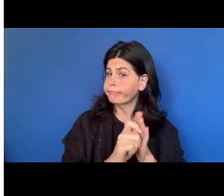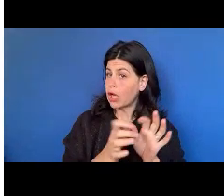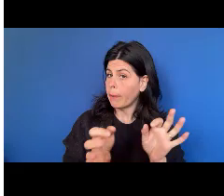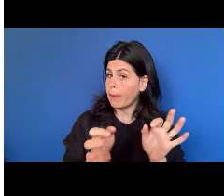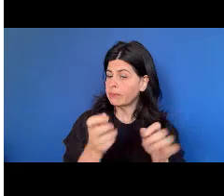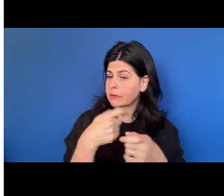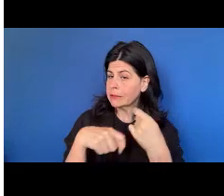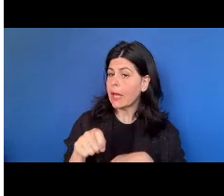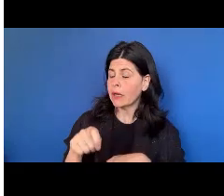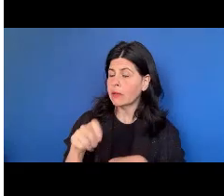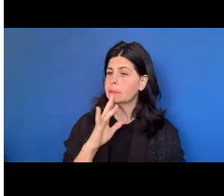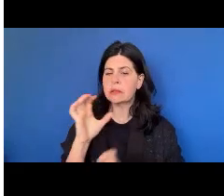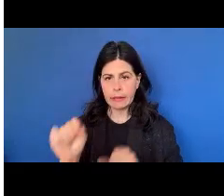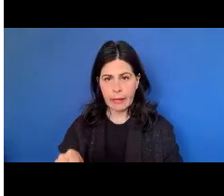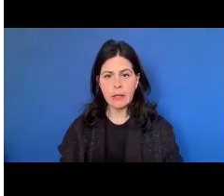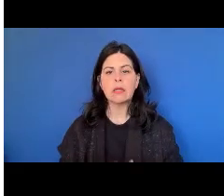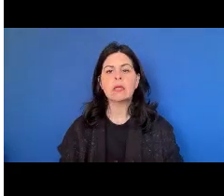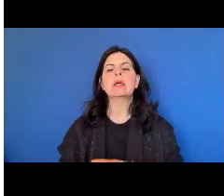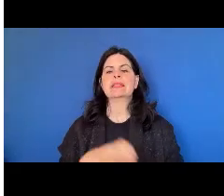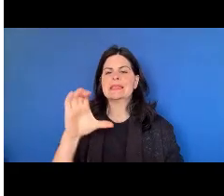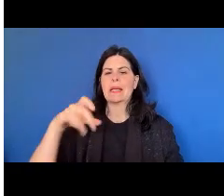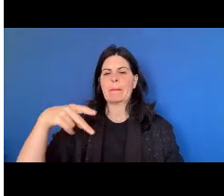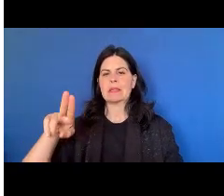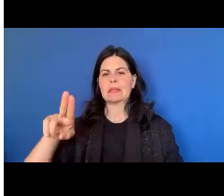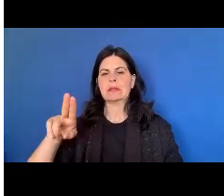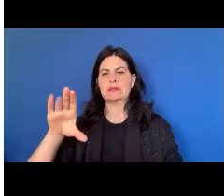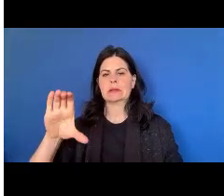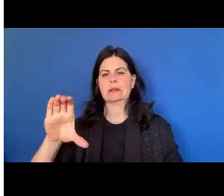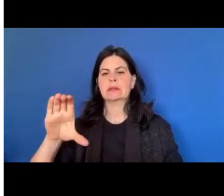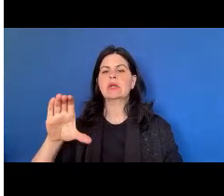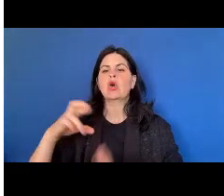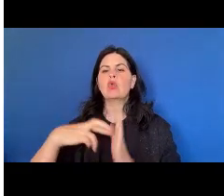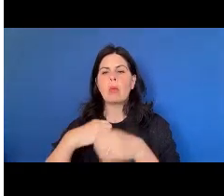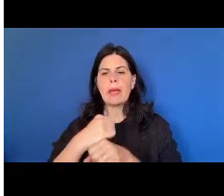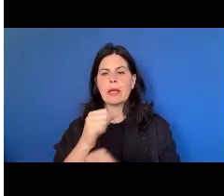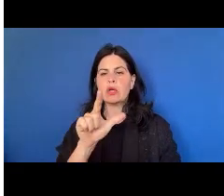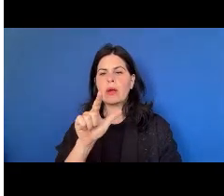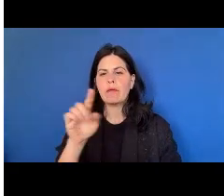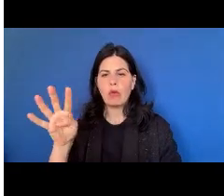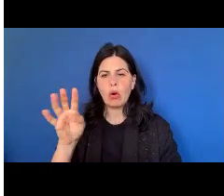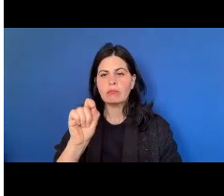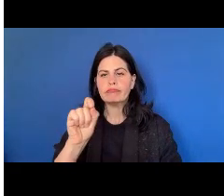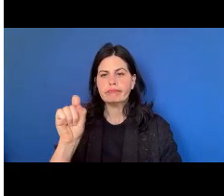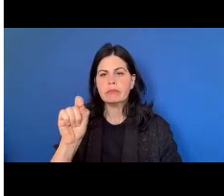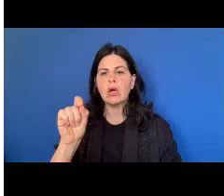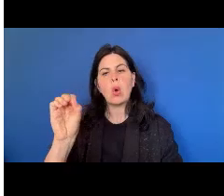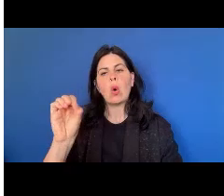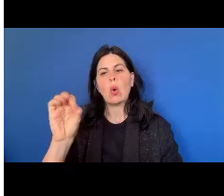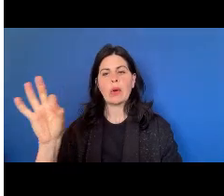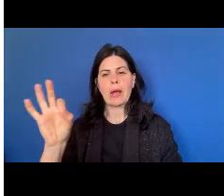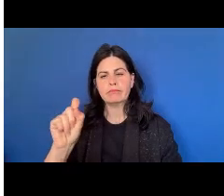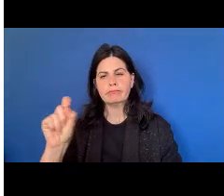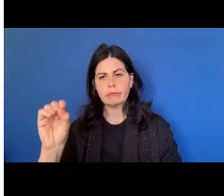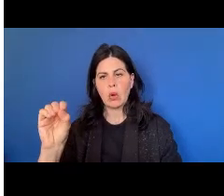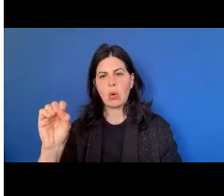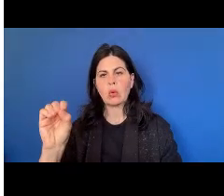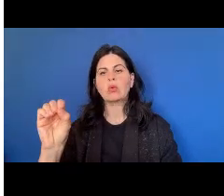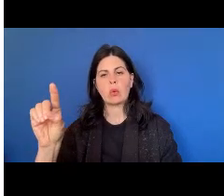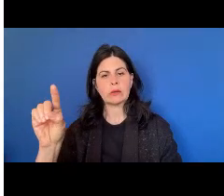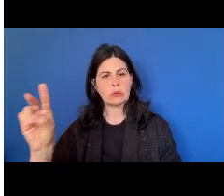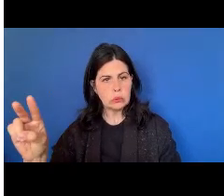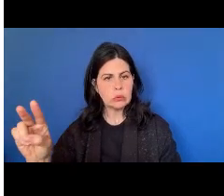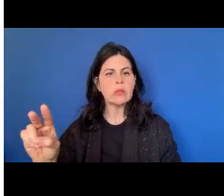the docket of the CPUC Rulemaking 24-09-012. The link will be posted on the Q&A, and